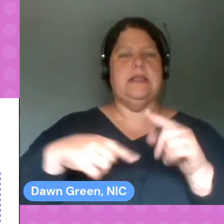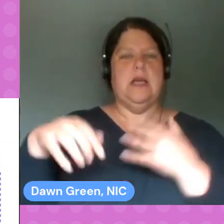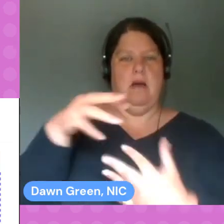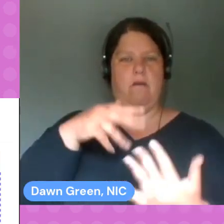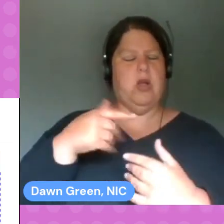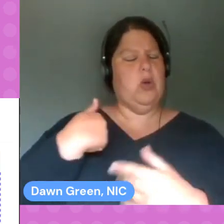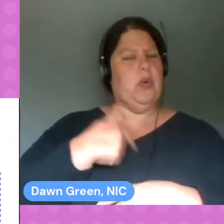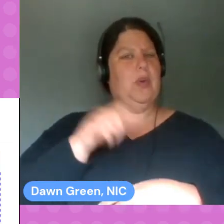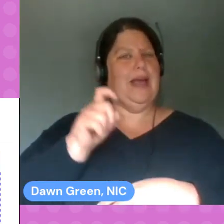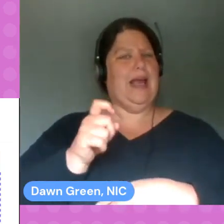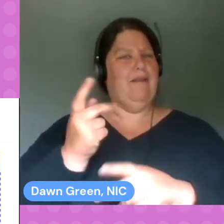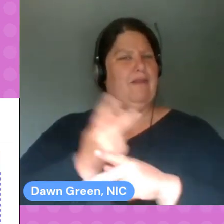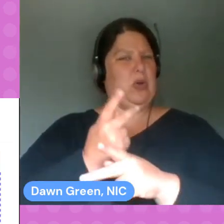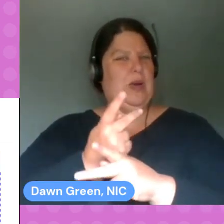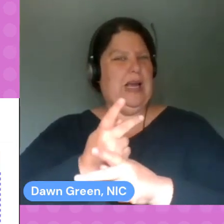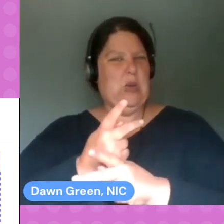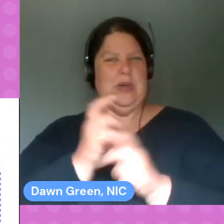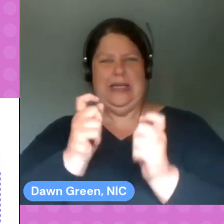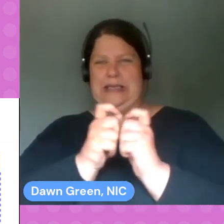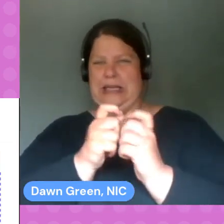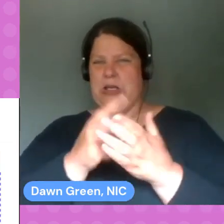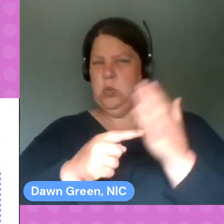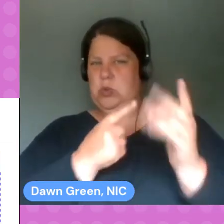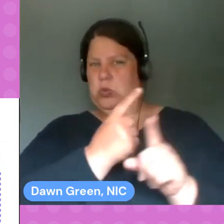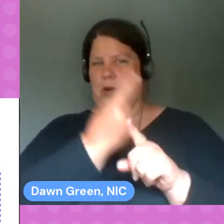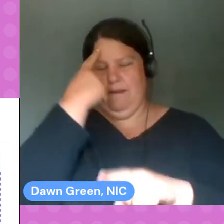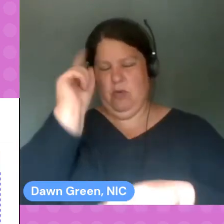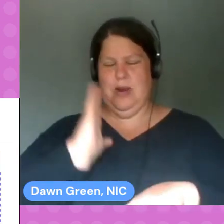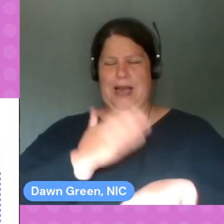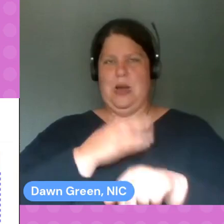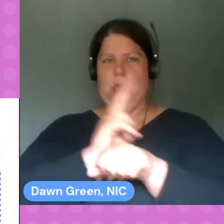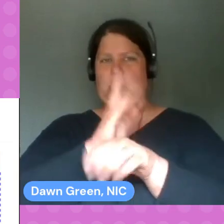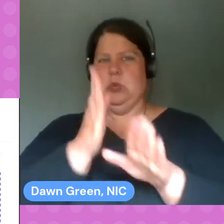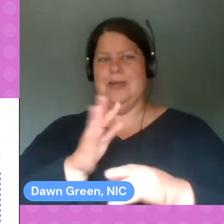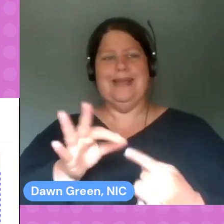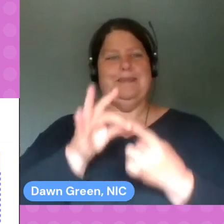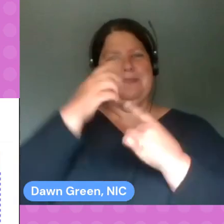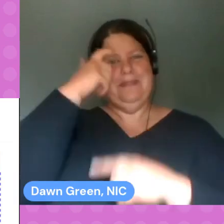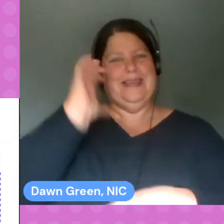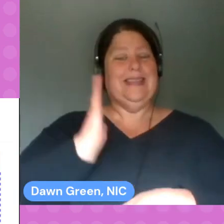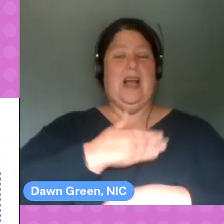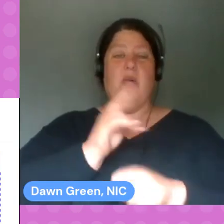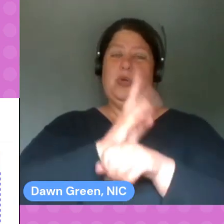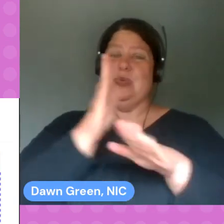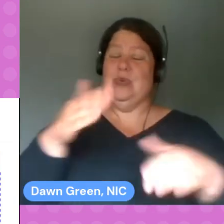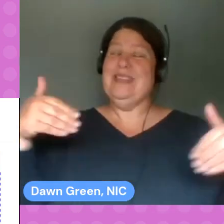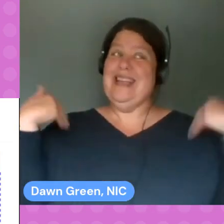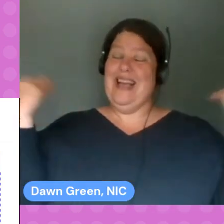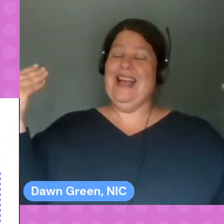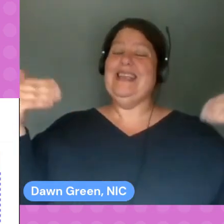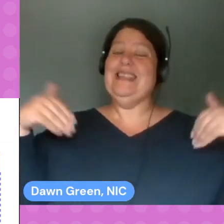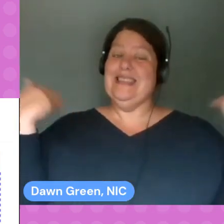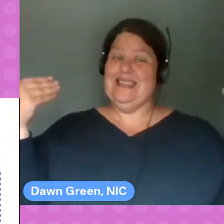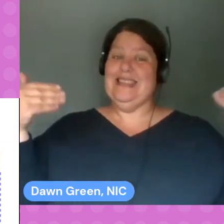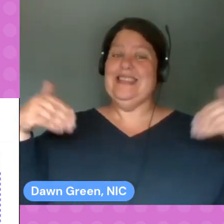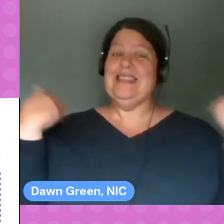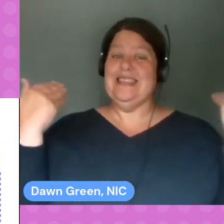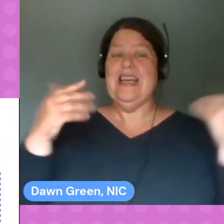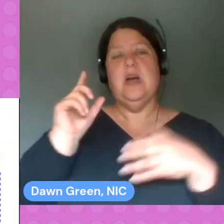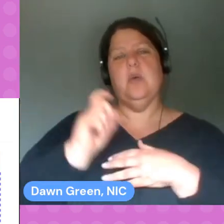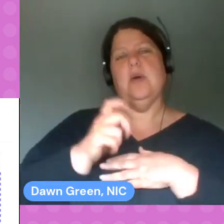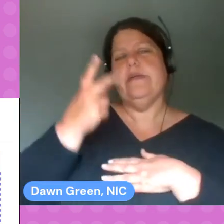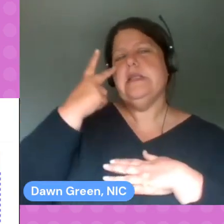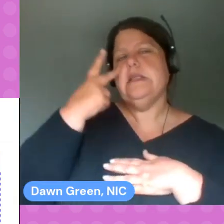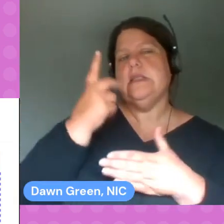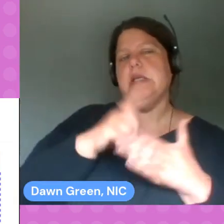figure out what the right interface is for our users, especially because our users are very young. And we have to see what